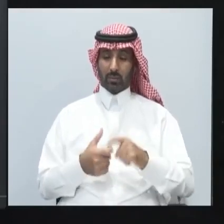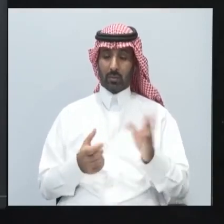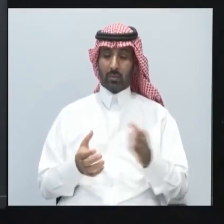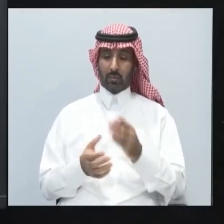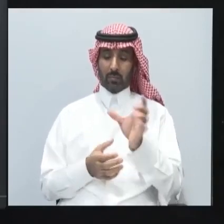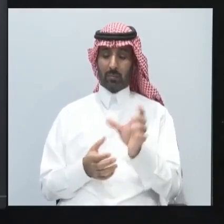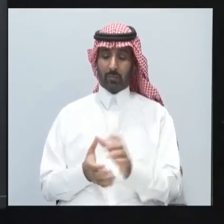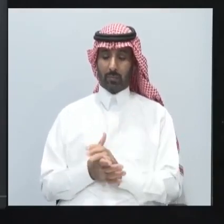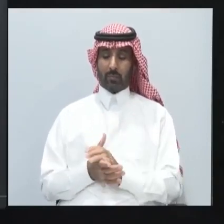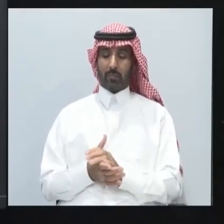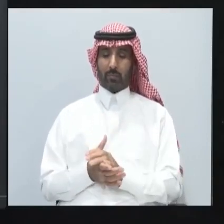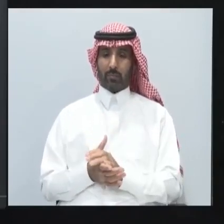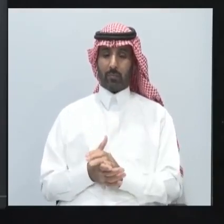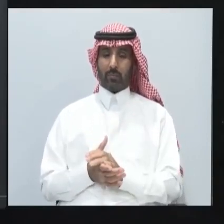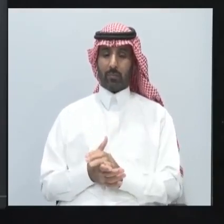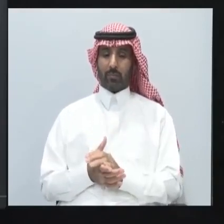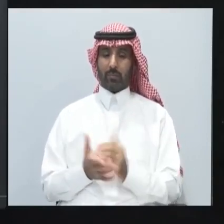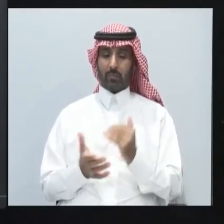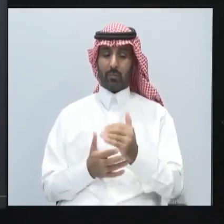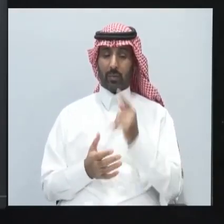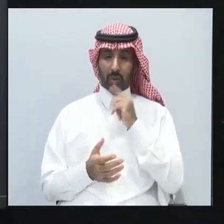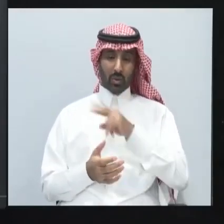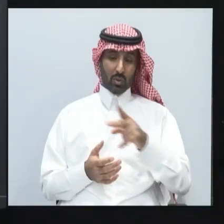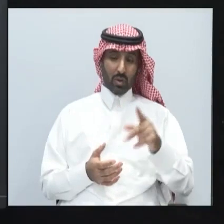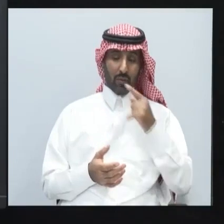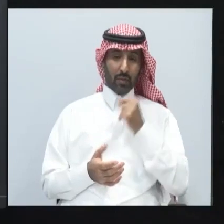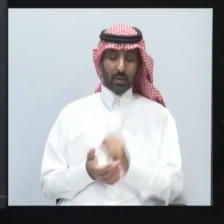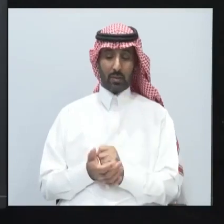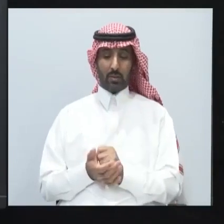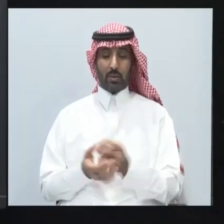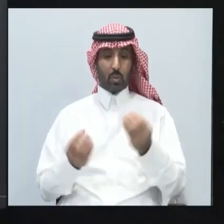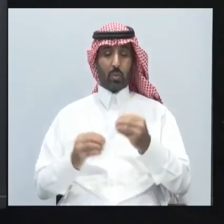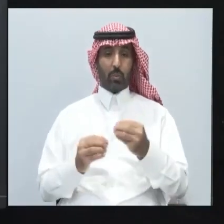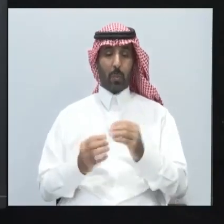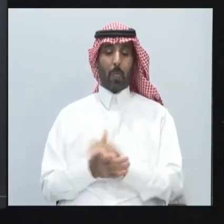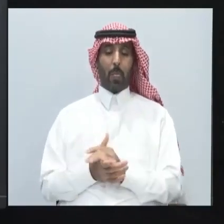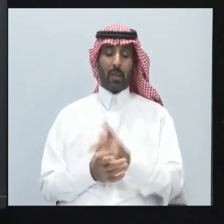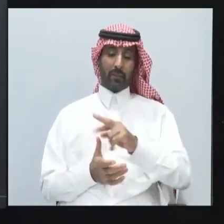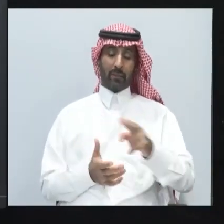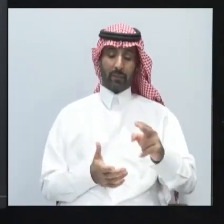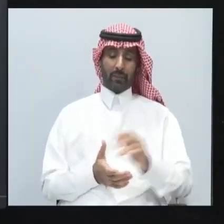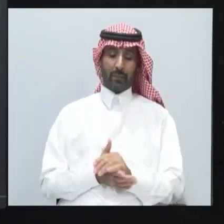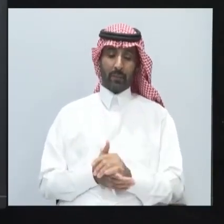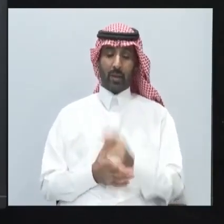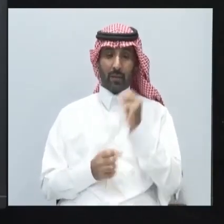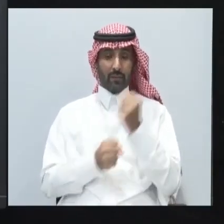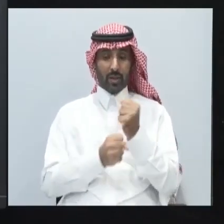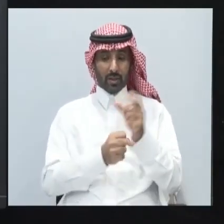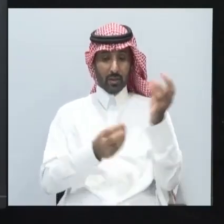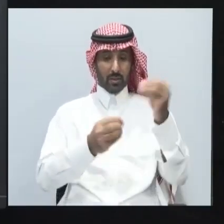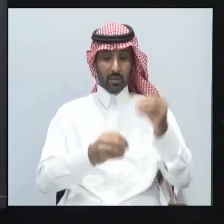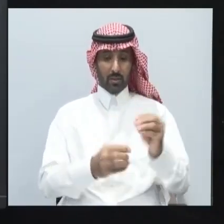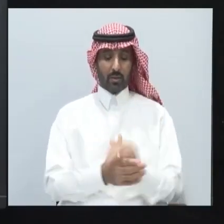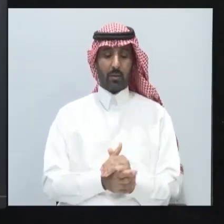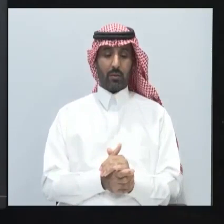used. We can see that they have applied the different structures. We have also different verbs that are used here